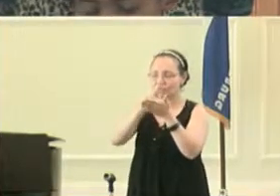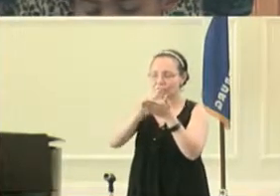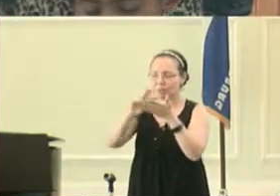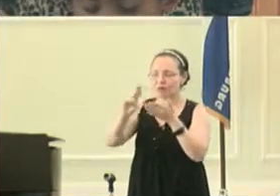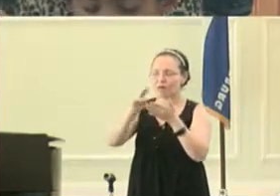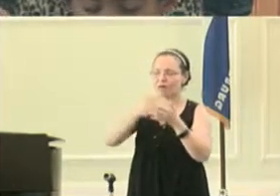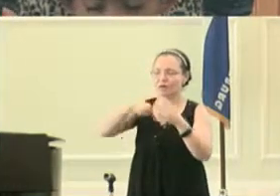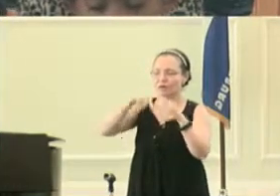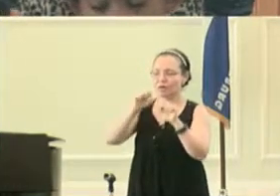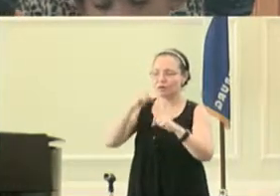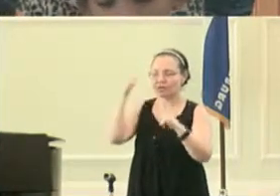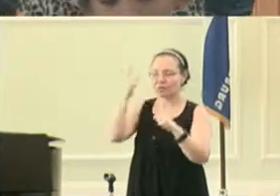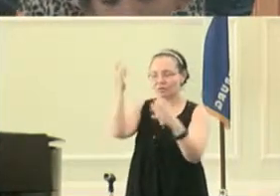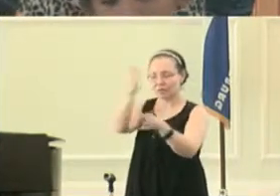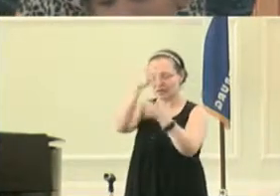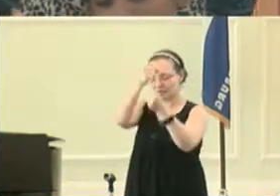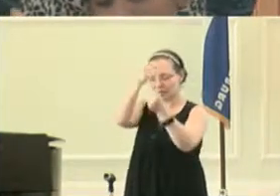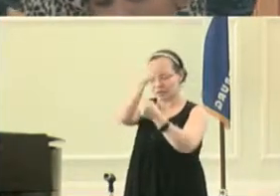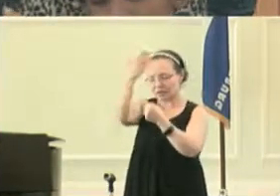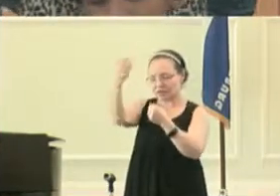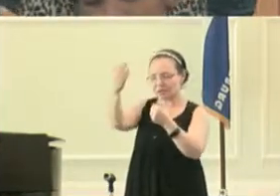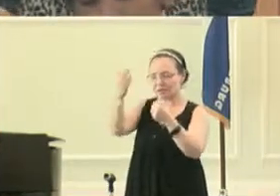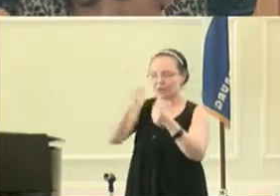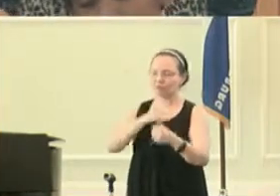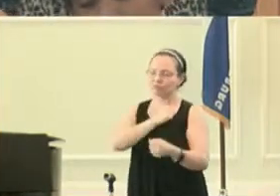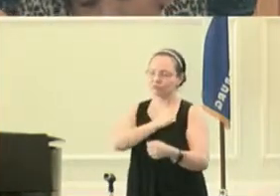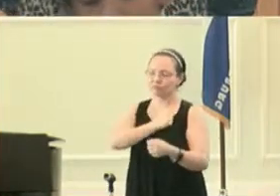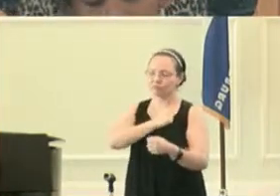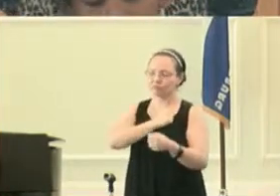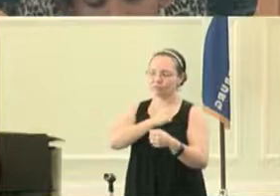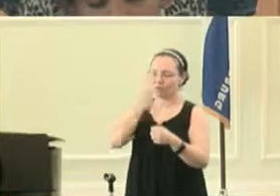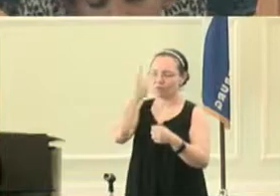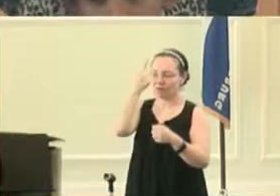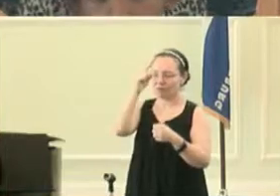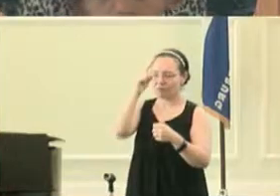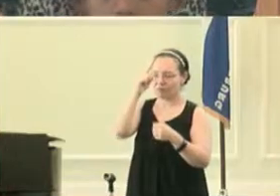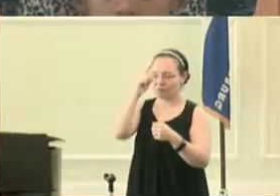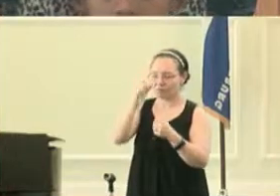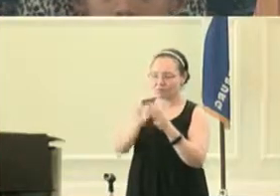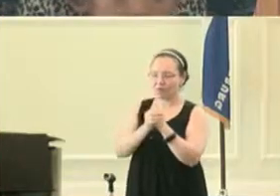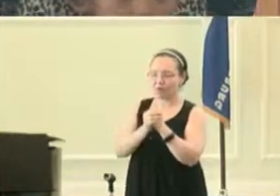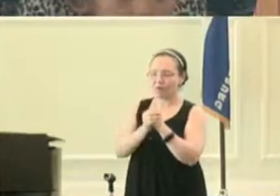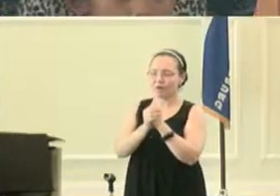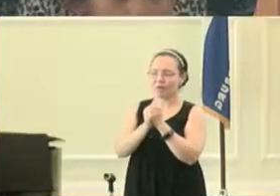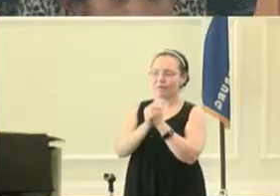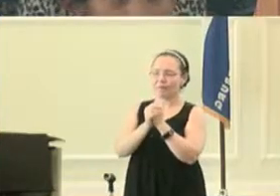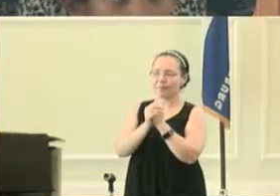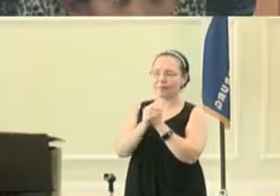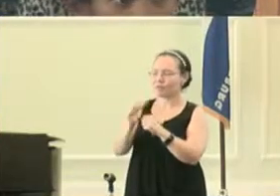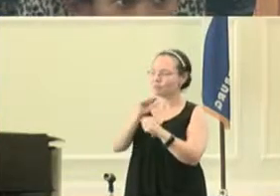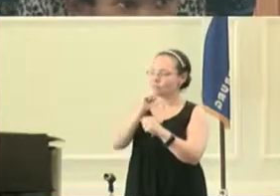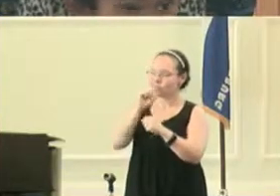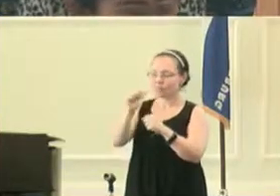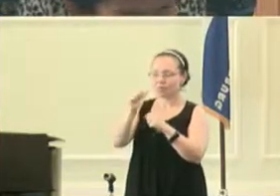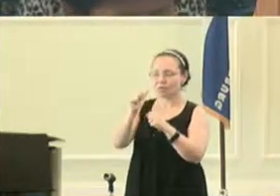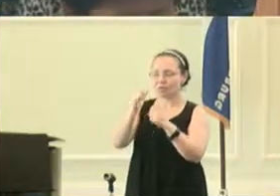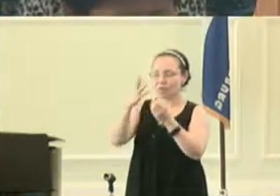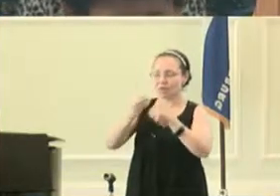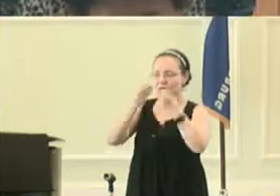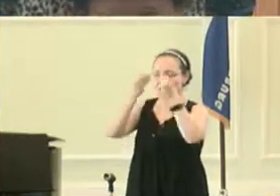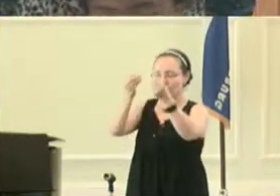you. Forgive us for the times we have not treated you with the reverence and honor that you